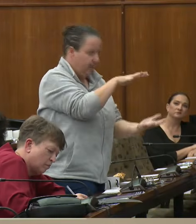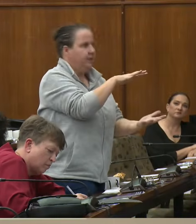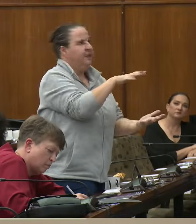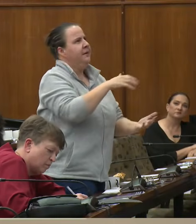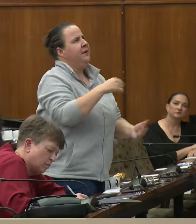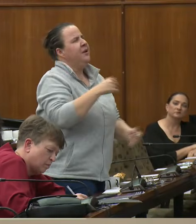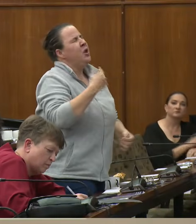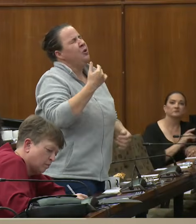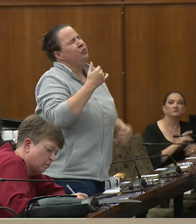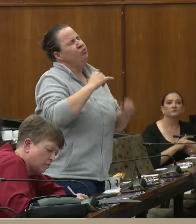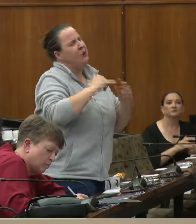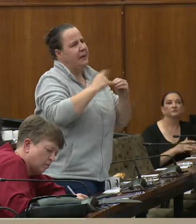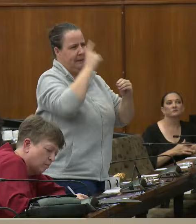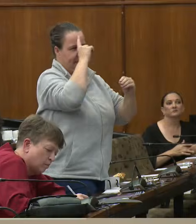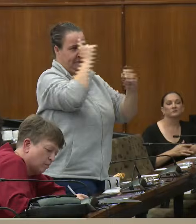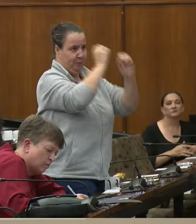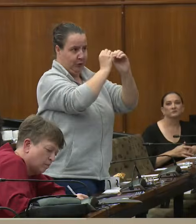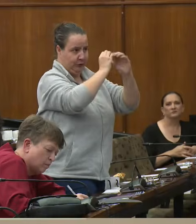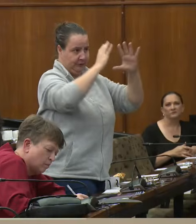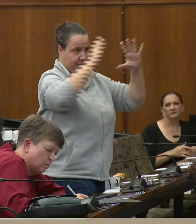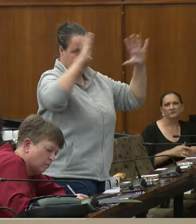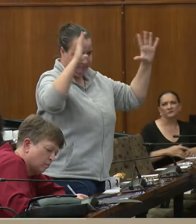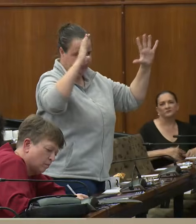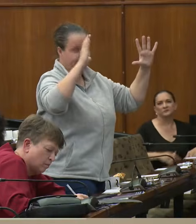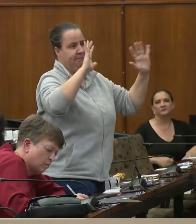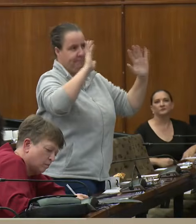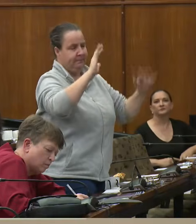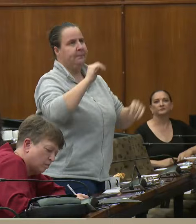That is true. Within the SASL spectrum.